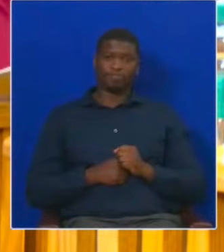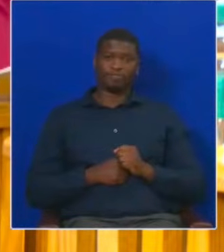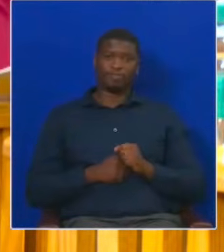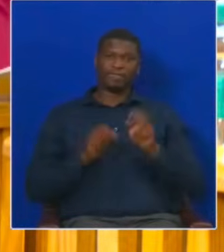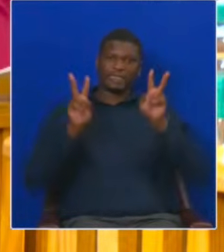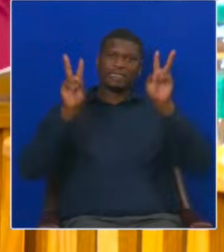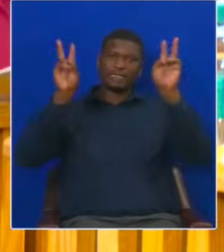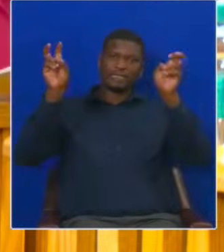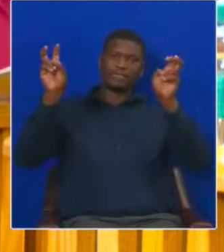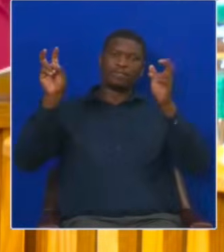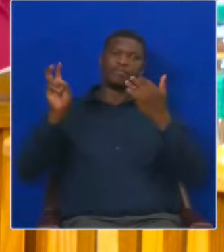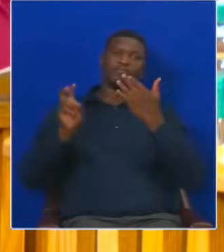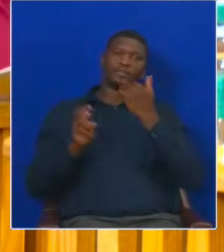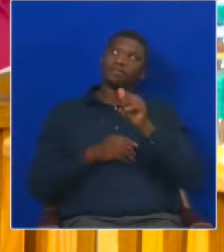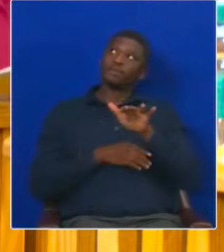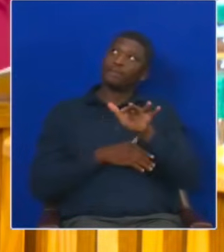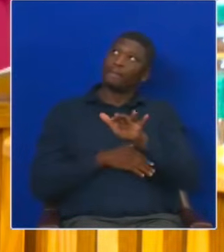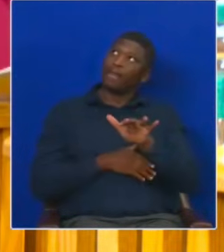Groenpunt?